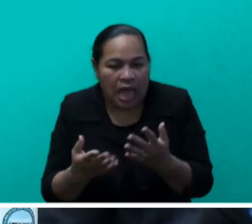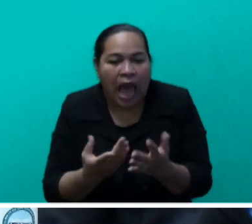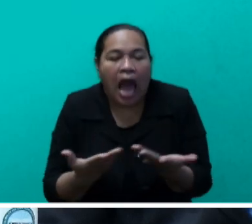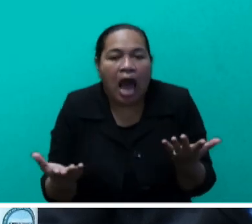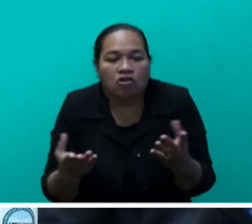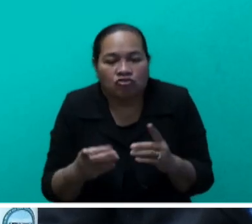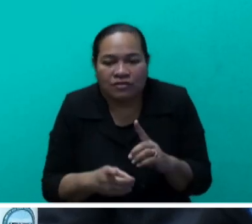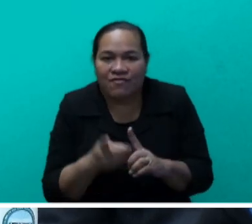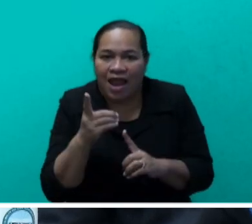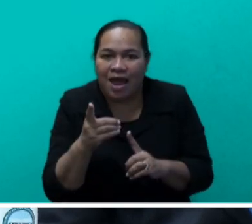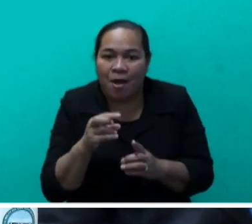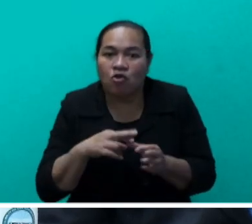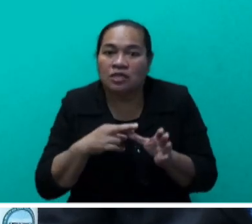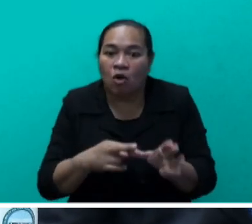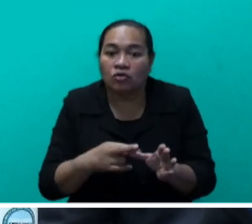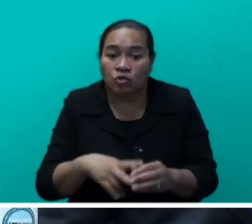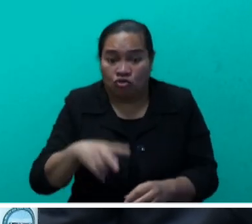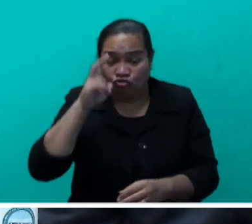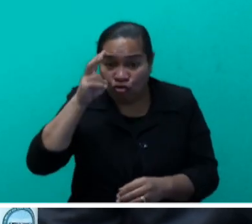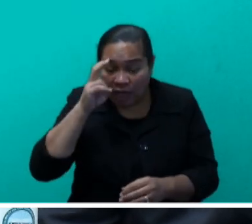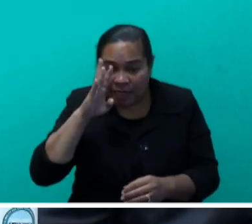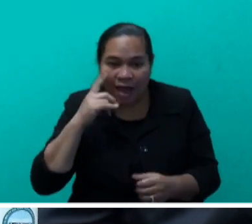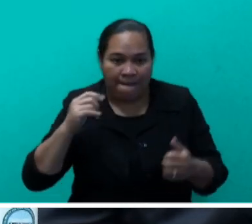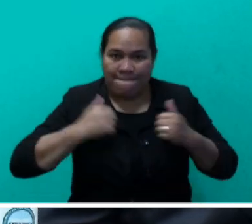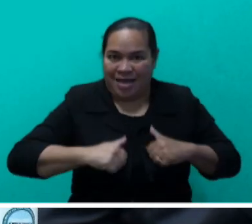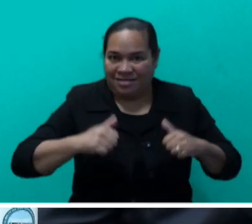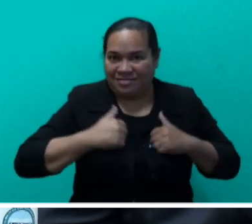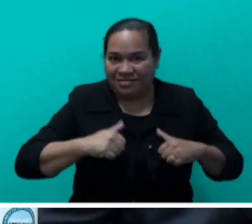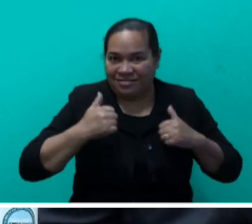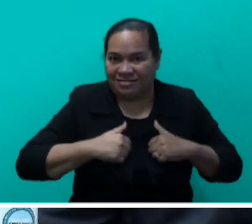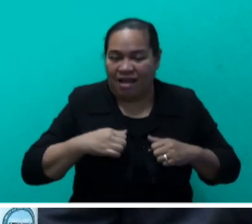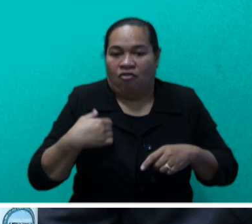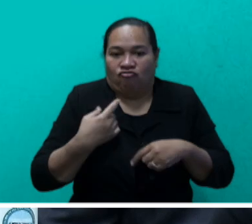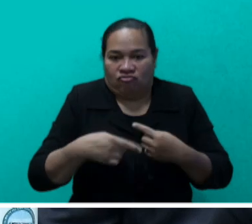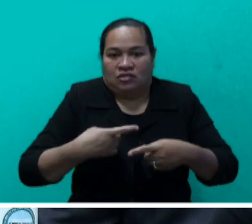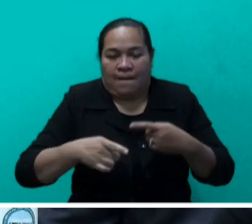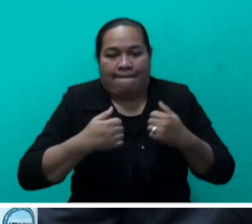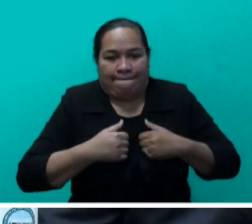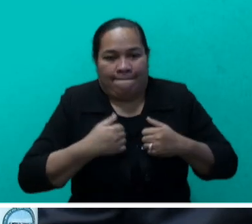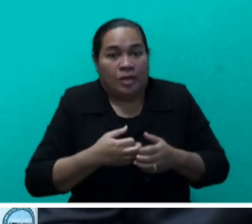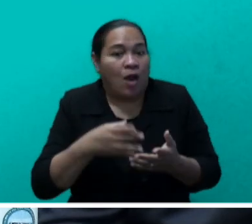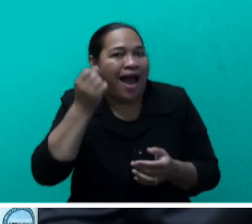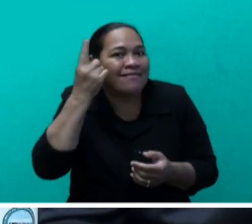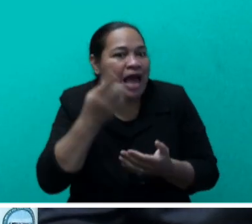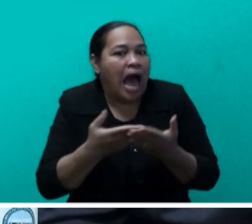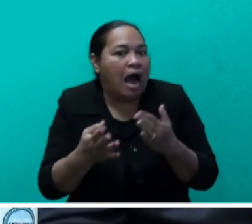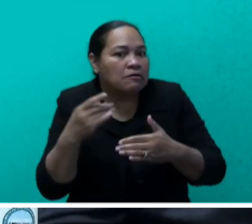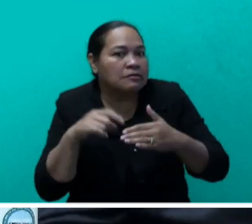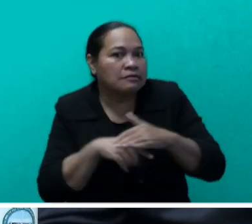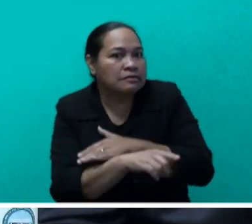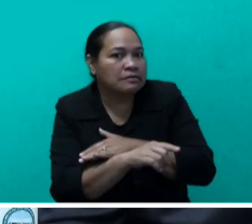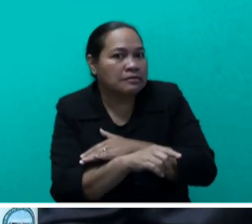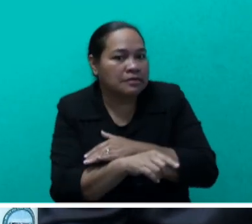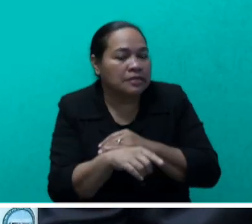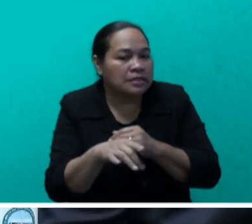plans. Regular trainings and simulations are conducted to help residents better understand evacuation procedures,